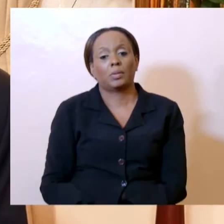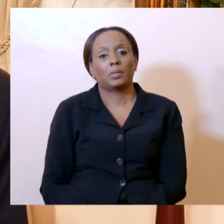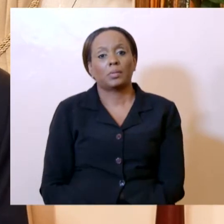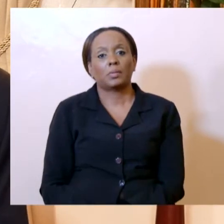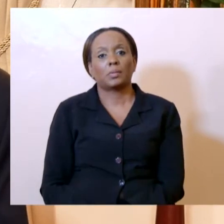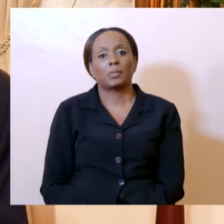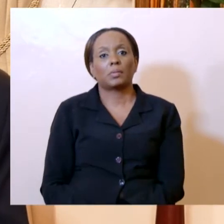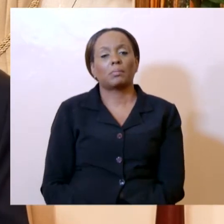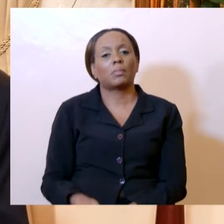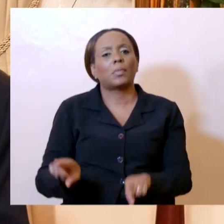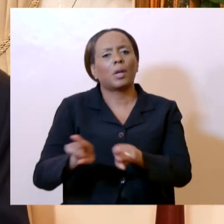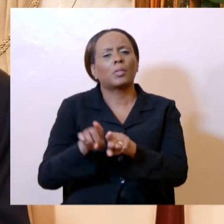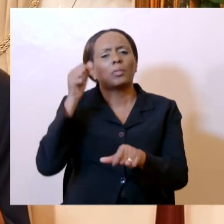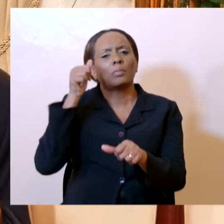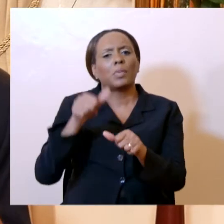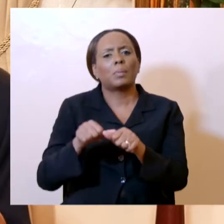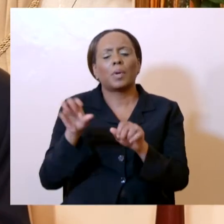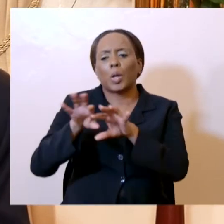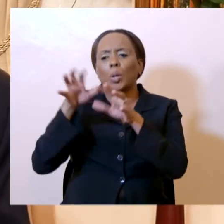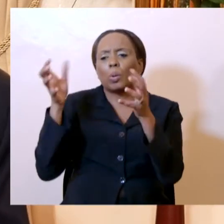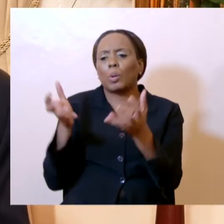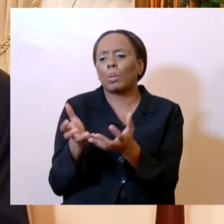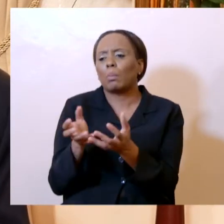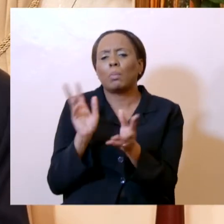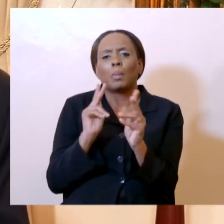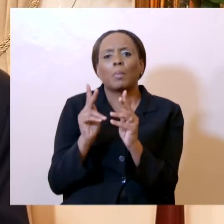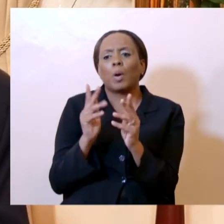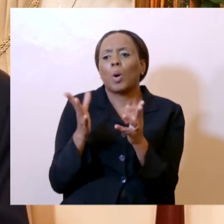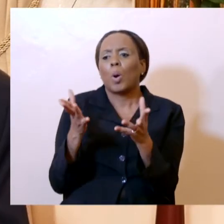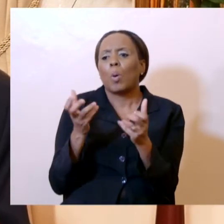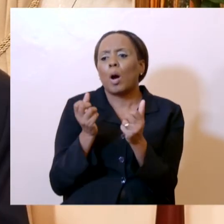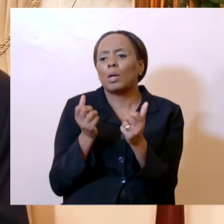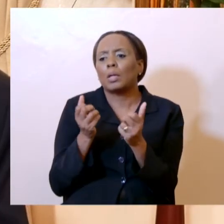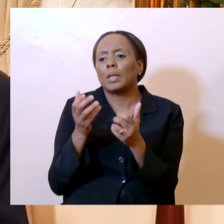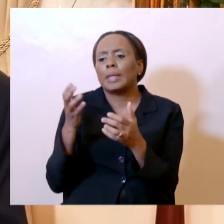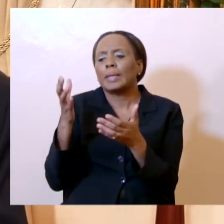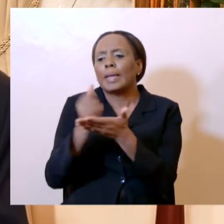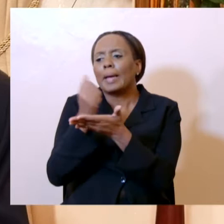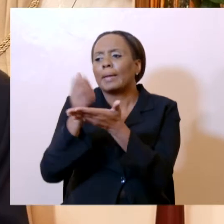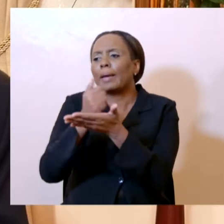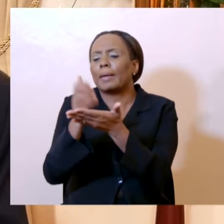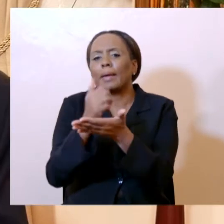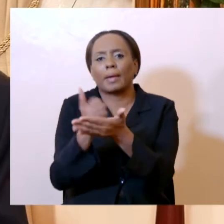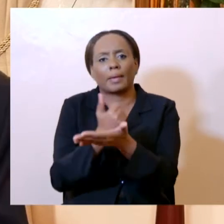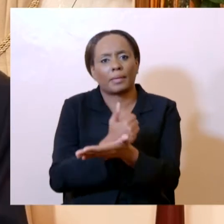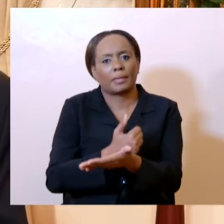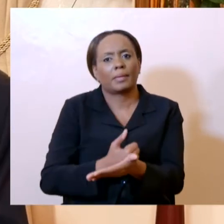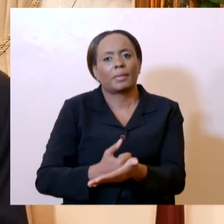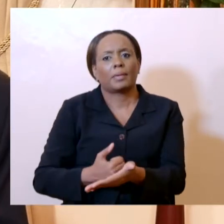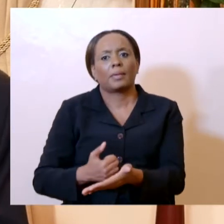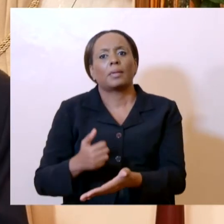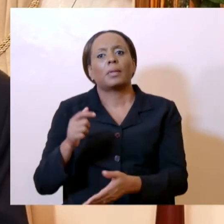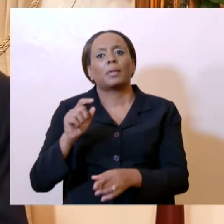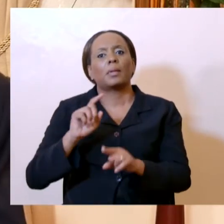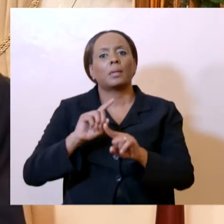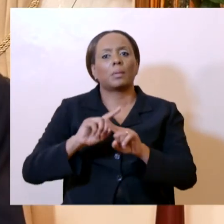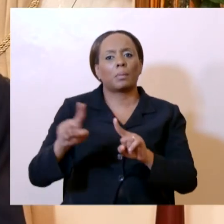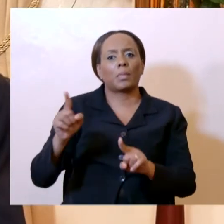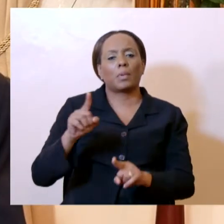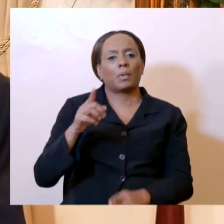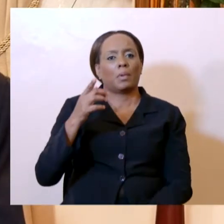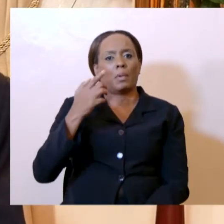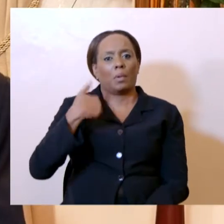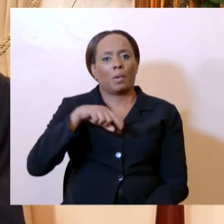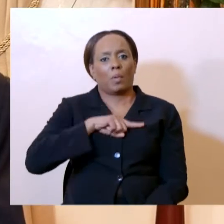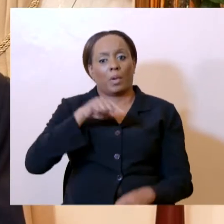acquire vaccines. But we have an excellent choice here in the Oxford Astra Zenaca Vaccine for Barbados, meaning